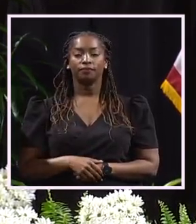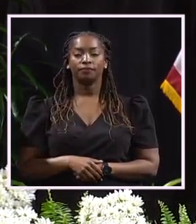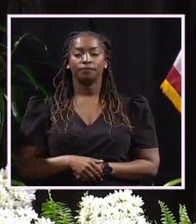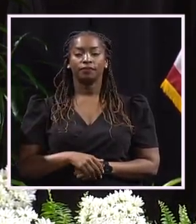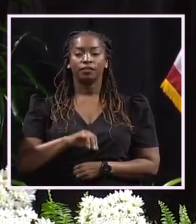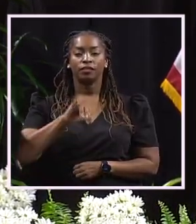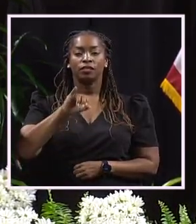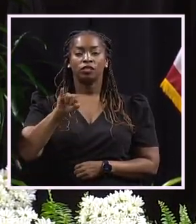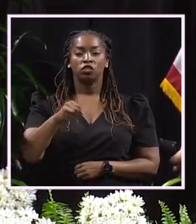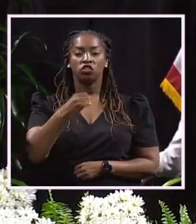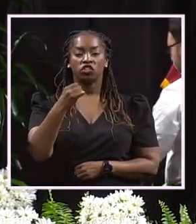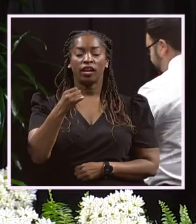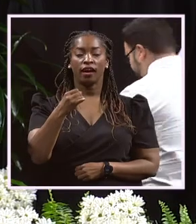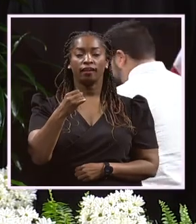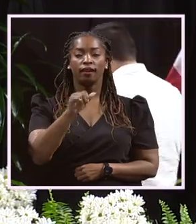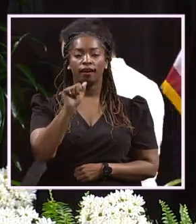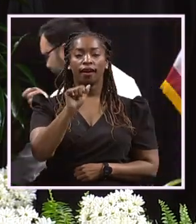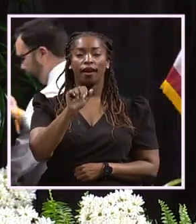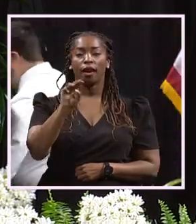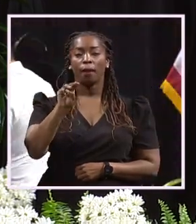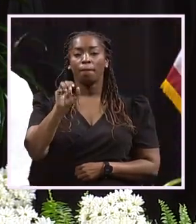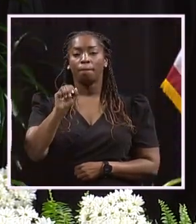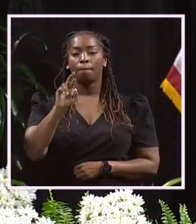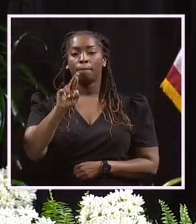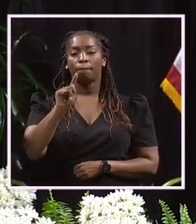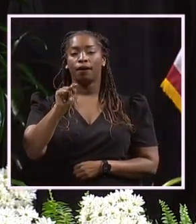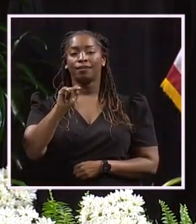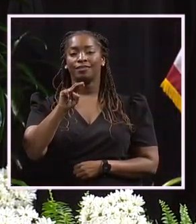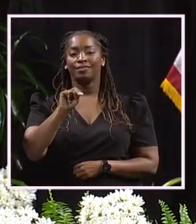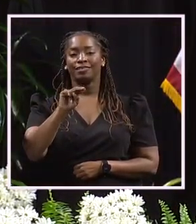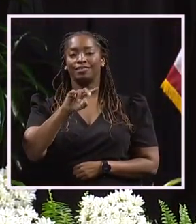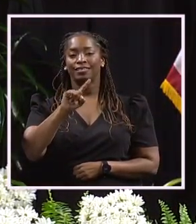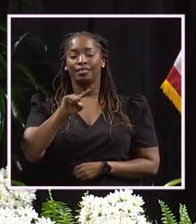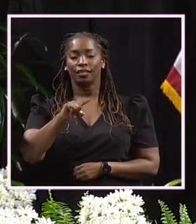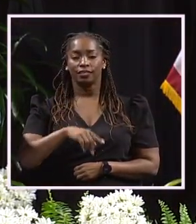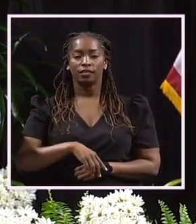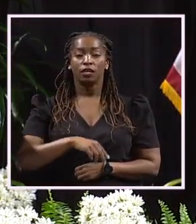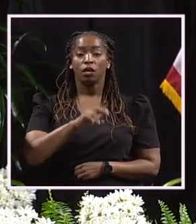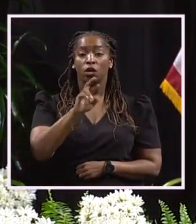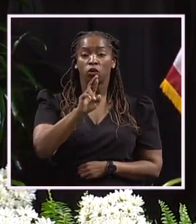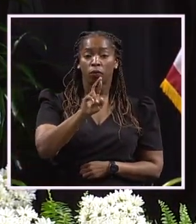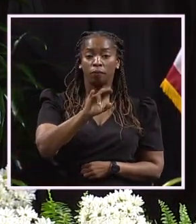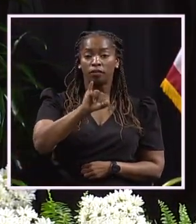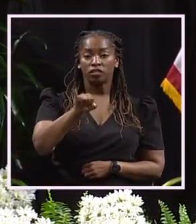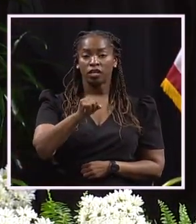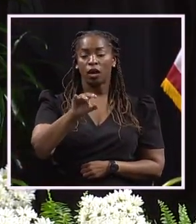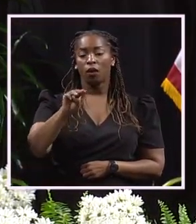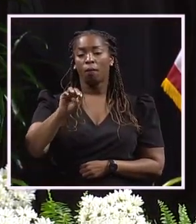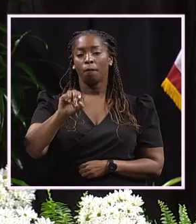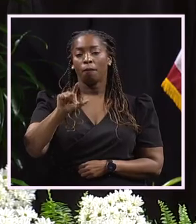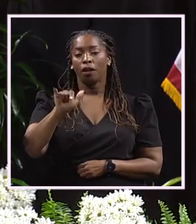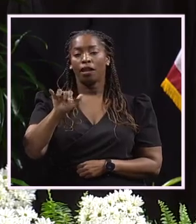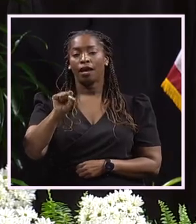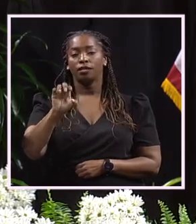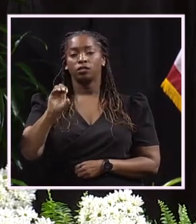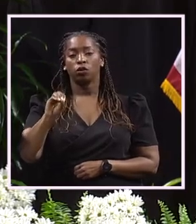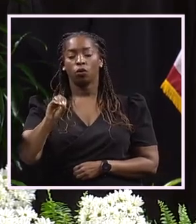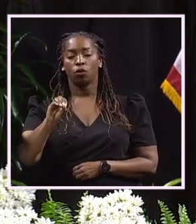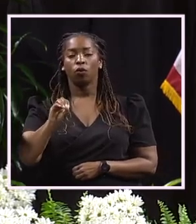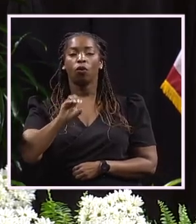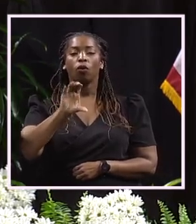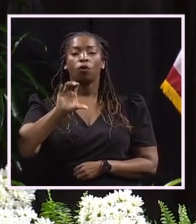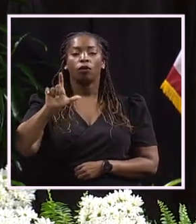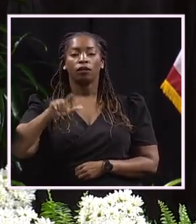Gianna A. Martinez, Roberto J. Nolasco, cum laude,